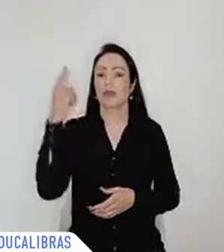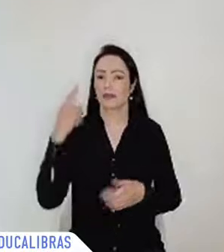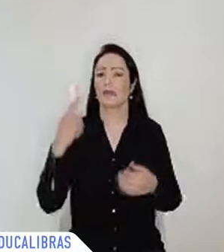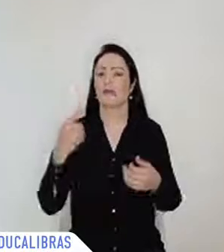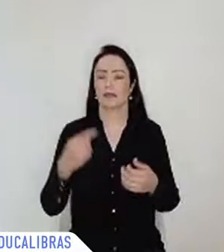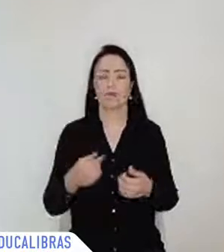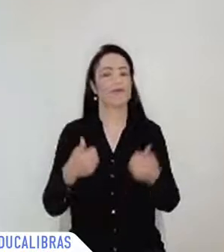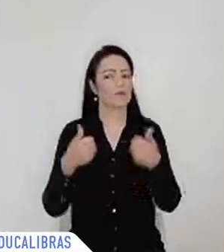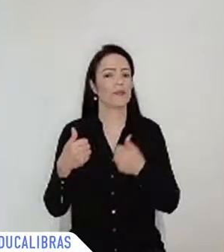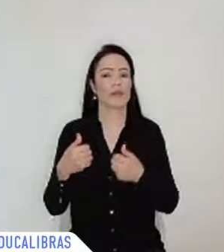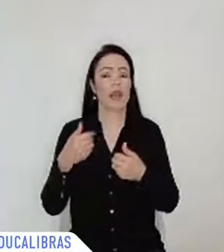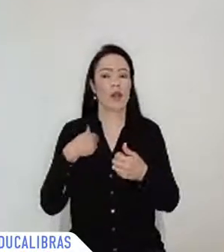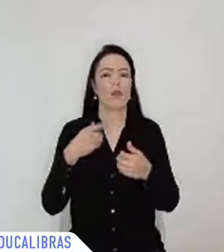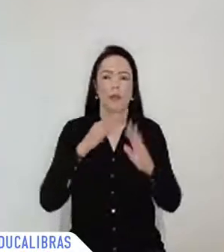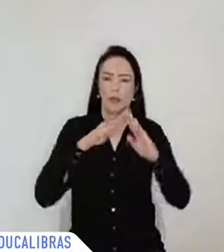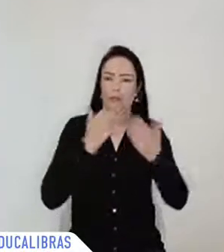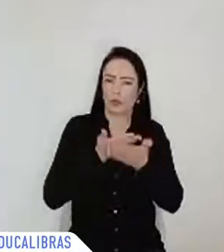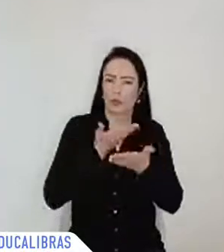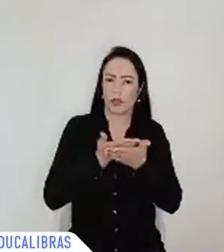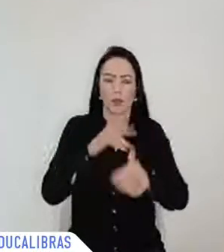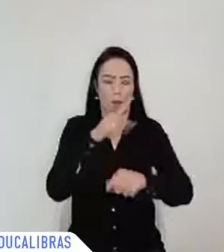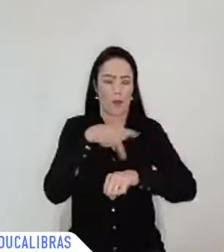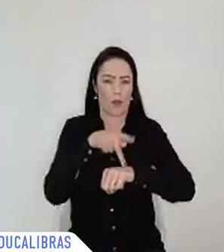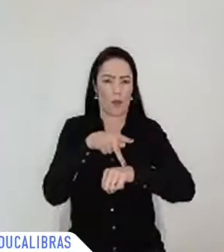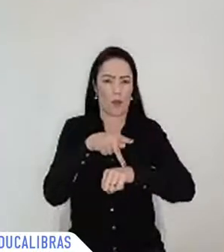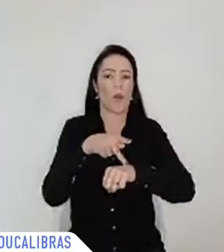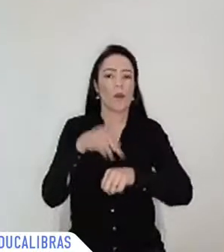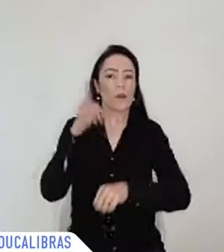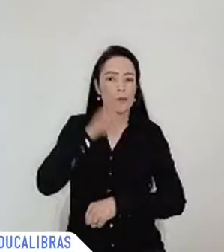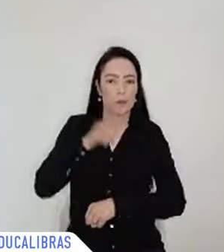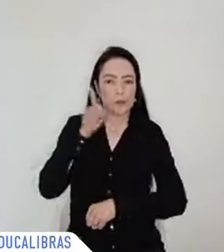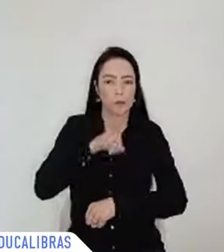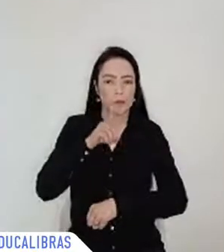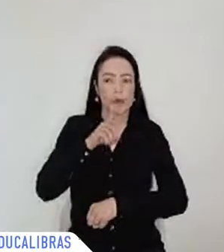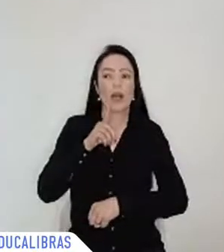big challenge, and I remember it well.